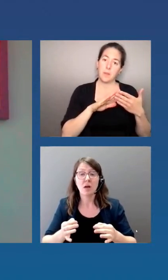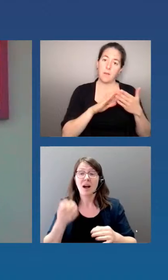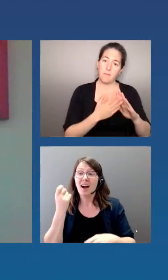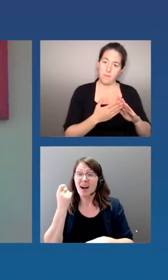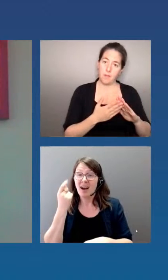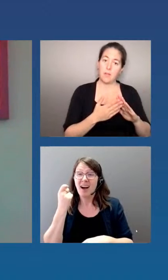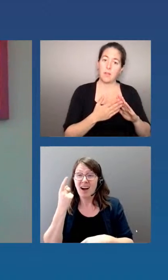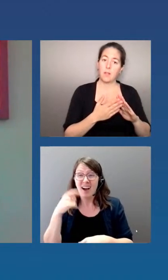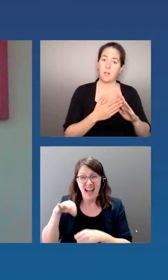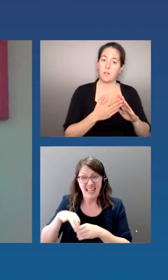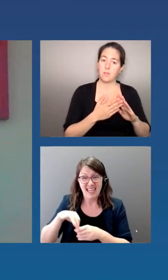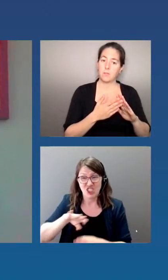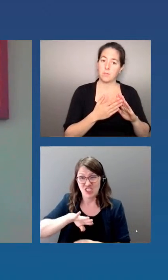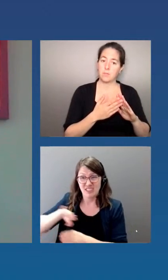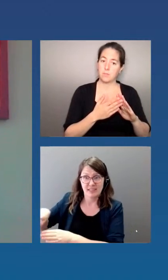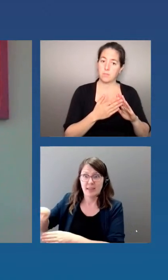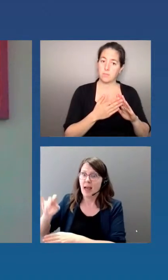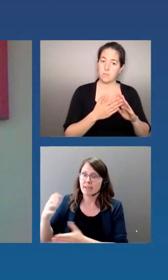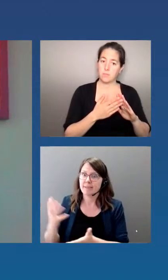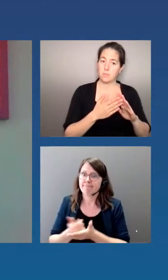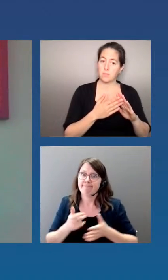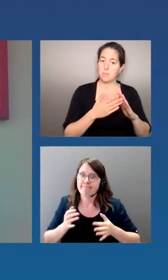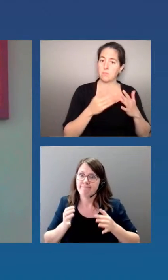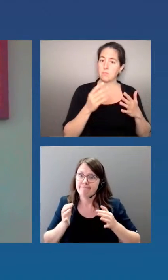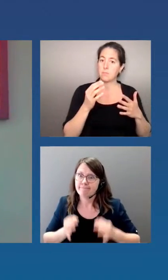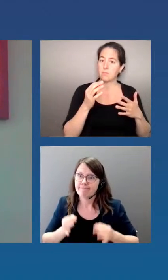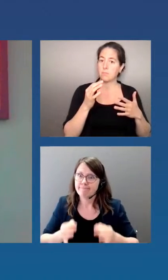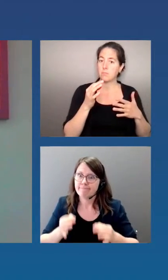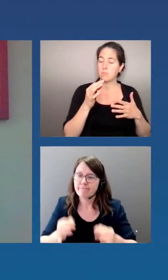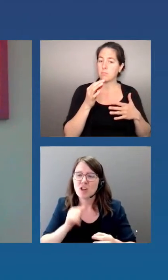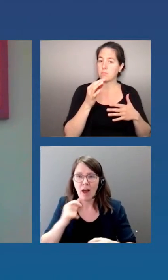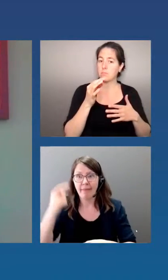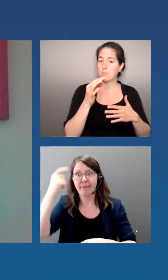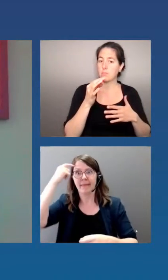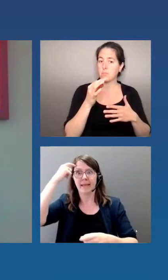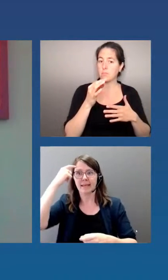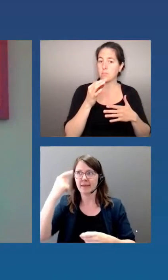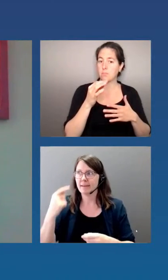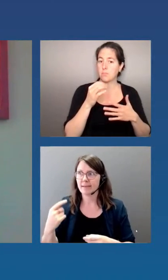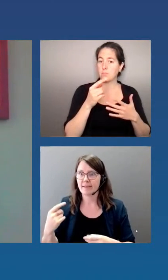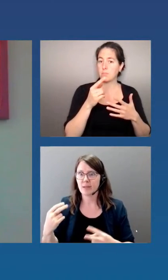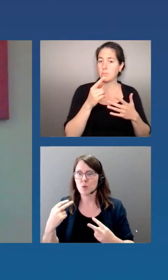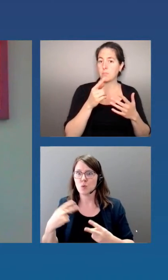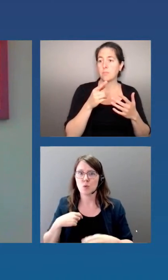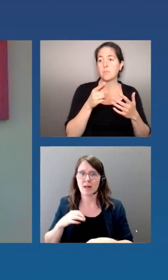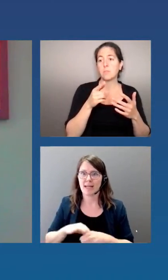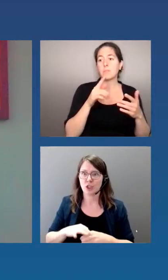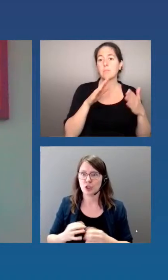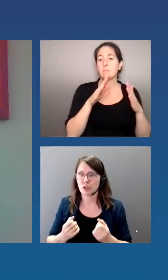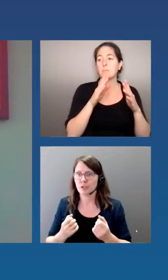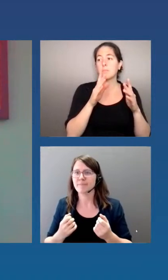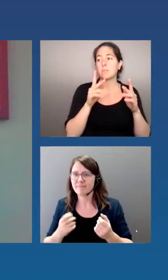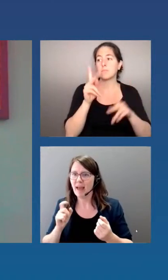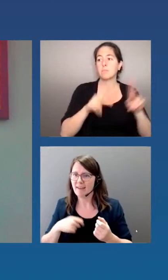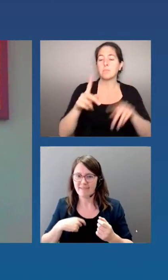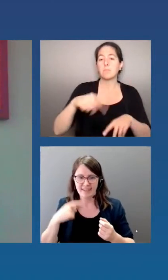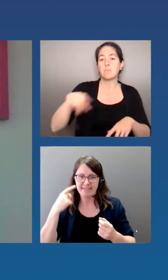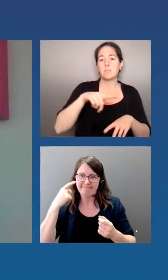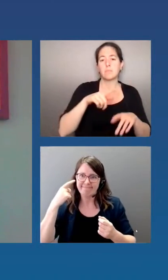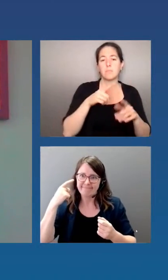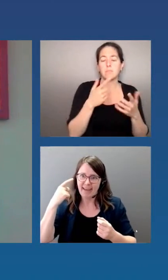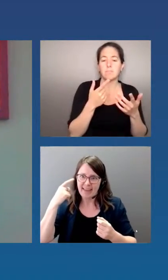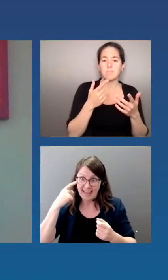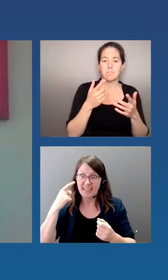that sort of election cycle mindset, looking more to the future. And I think that might be more on the aggressive side of things.